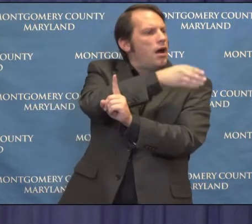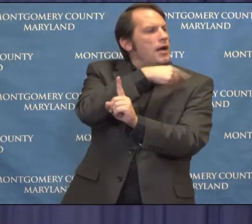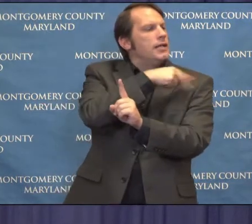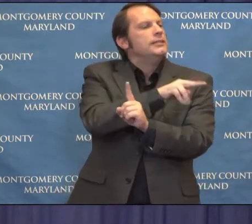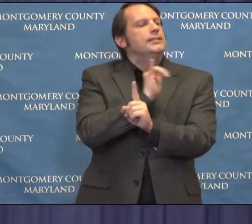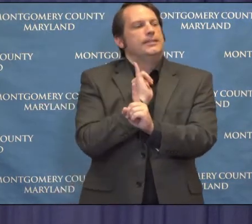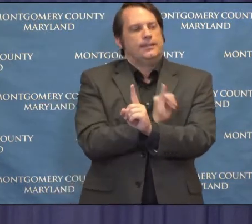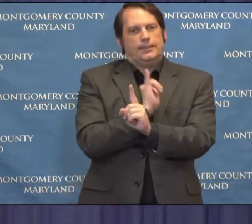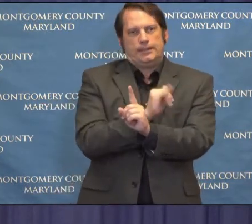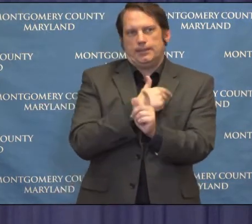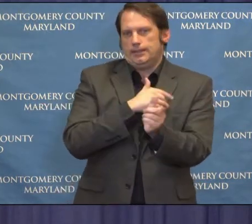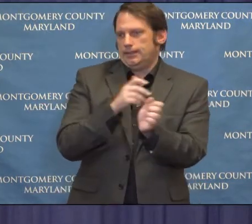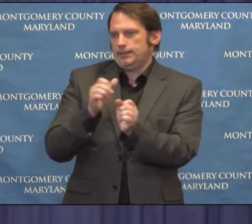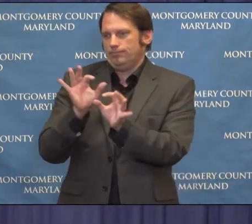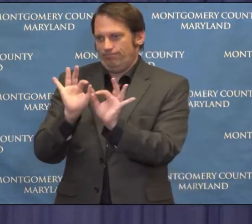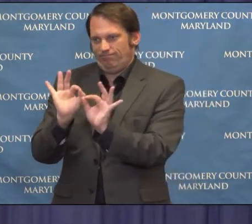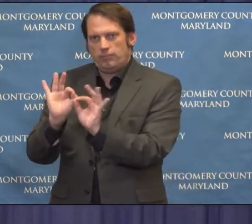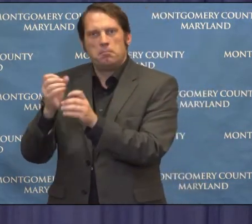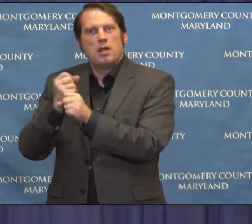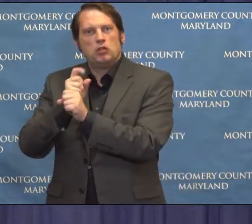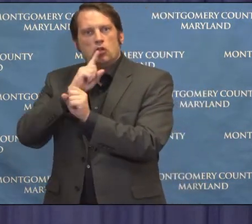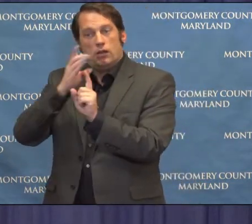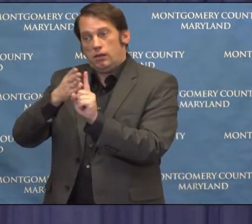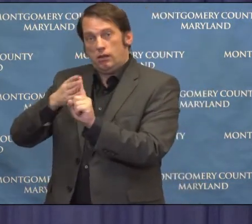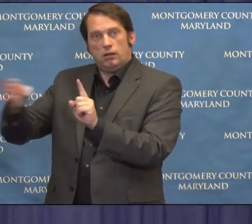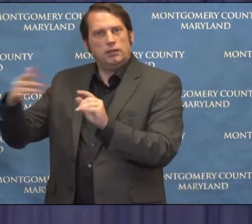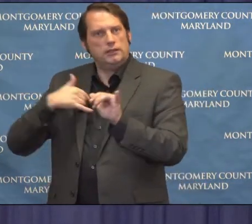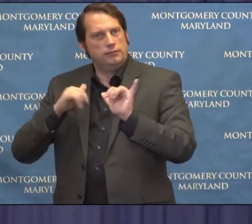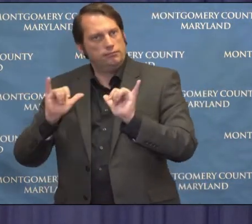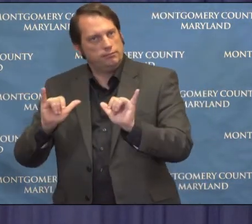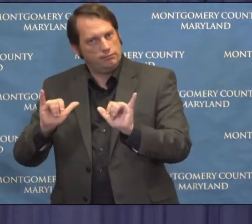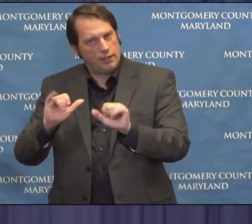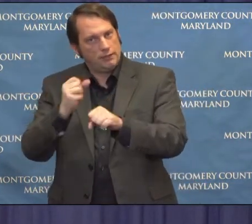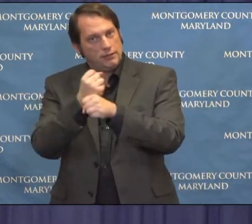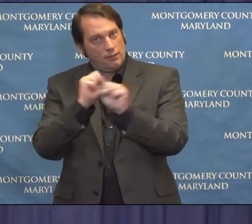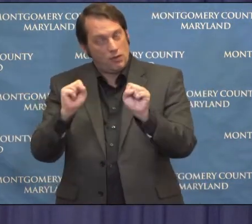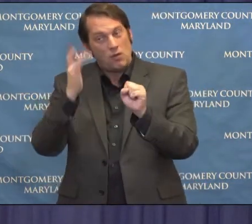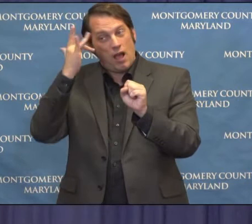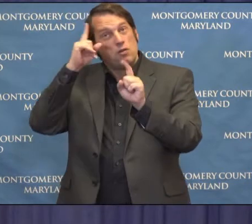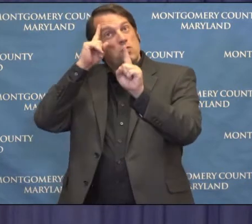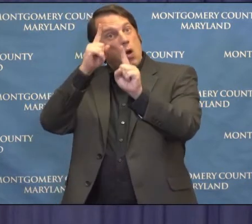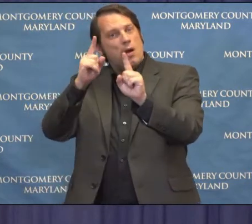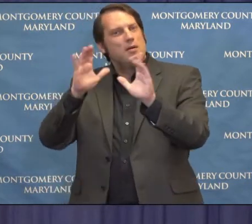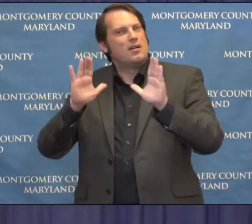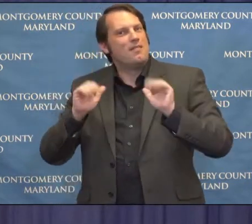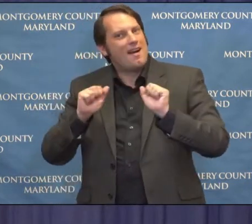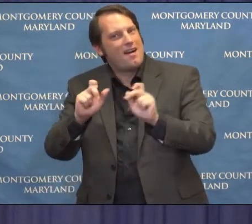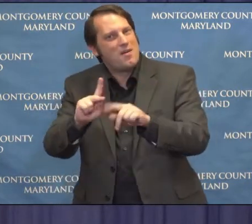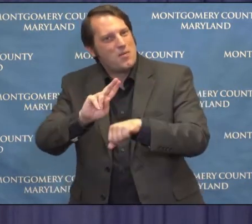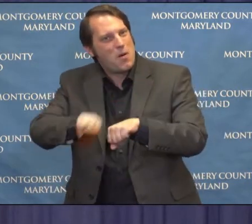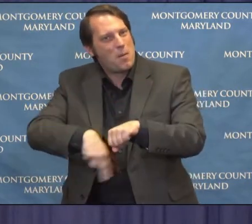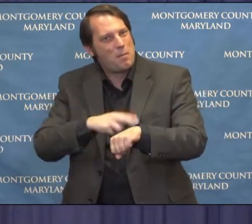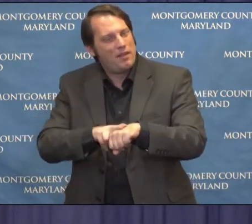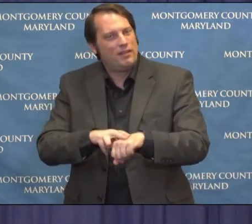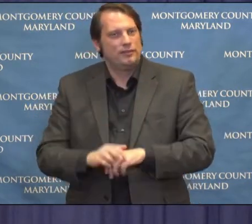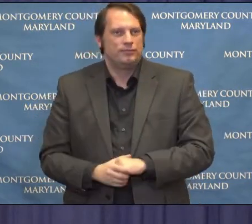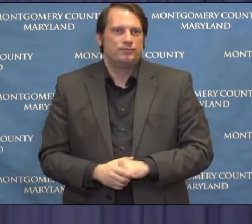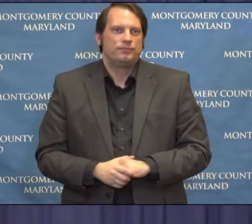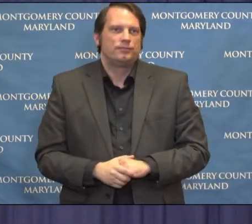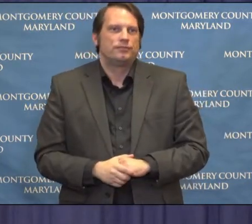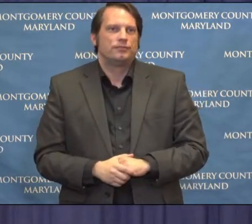we try to put ourselves back into a more normal environment. But those decisions I'll be looking to Travis